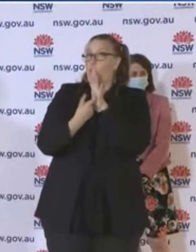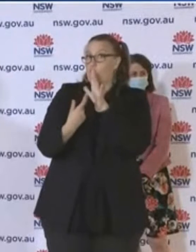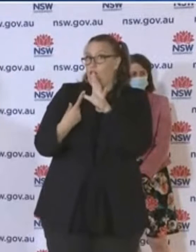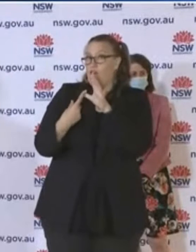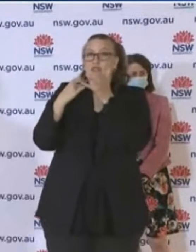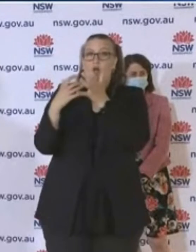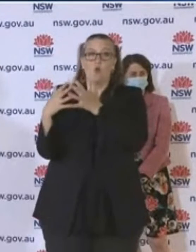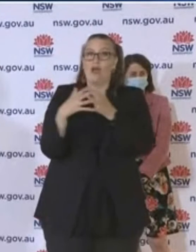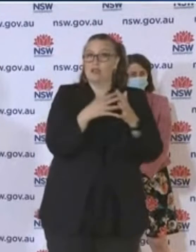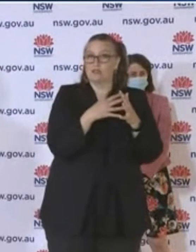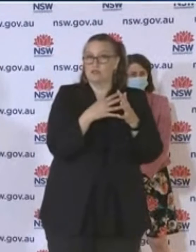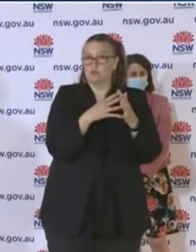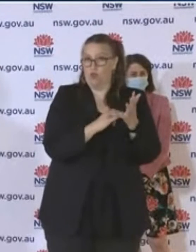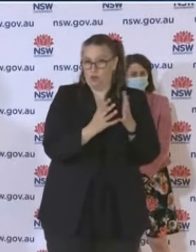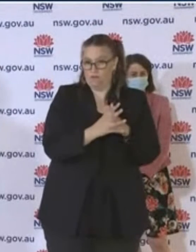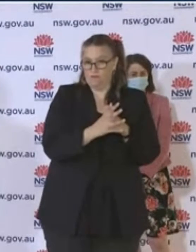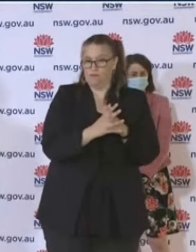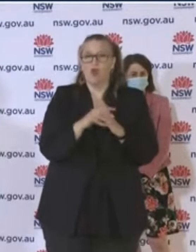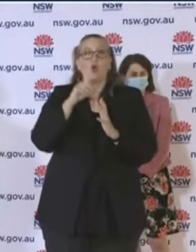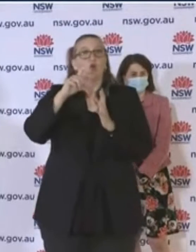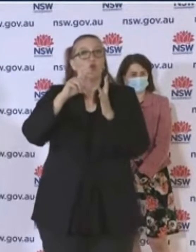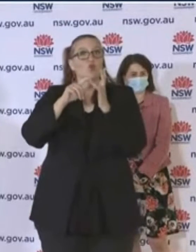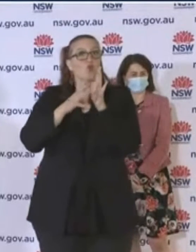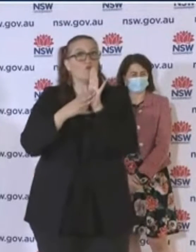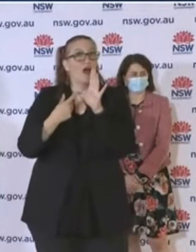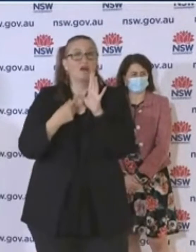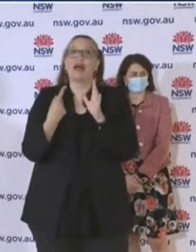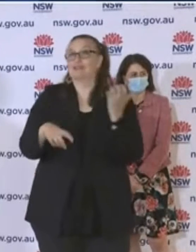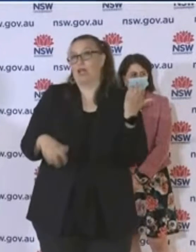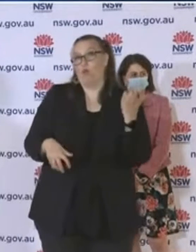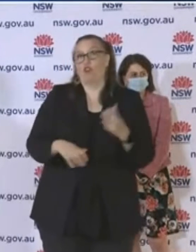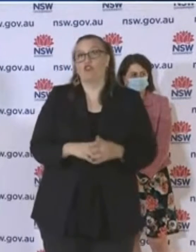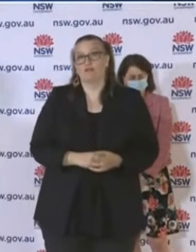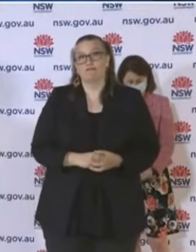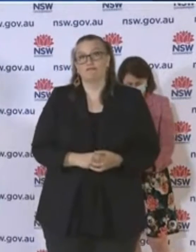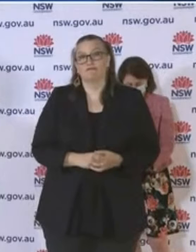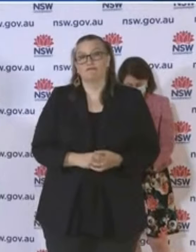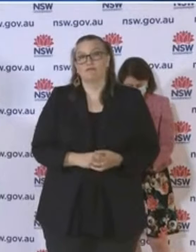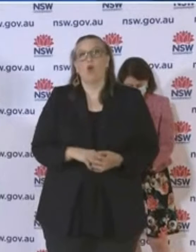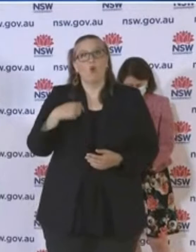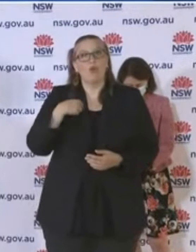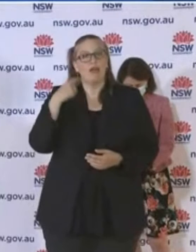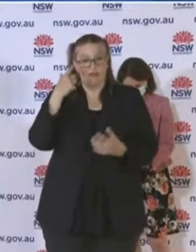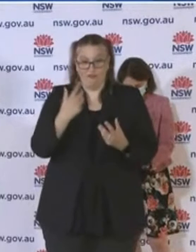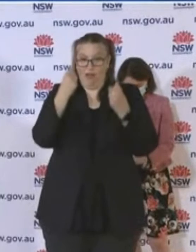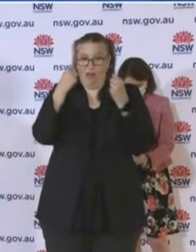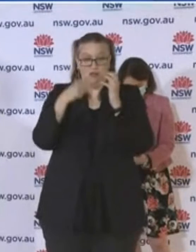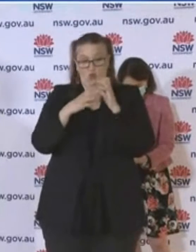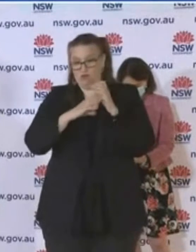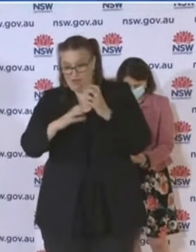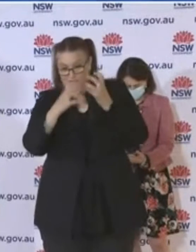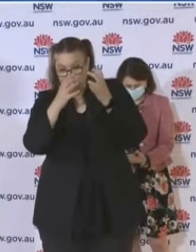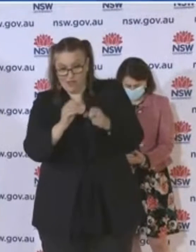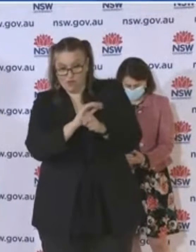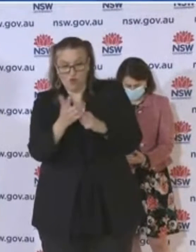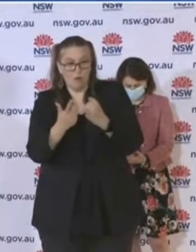Wales, Cooma and Tamworth. We're concerned that there may be cases unrecognised in these